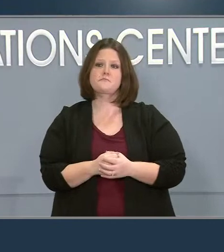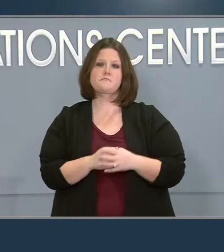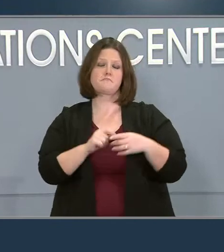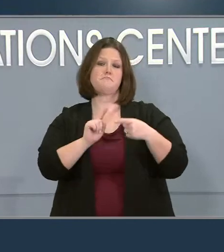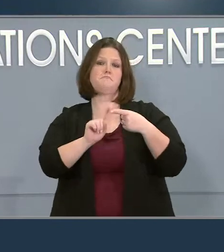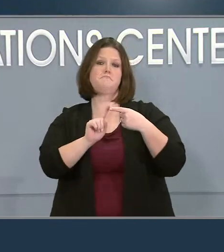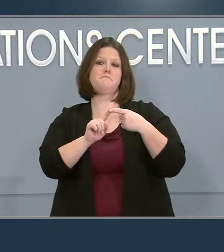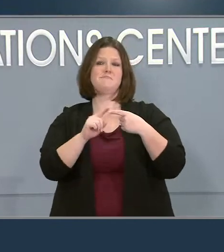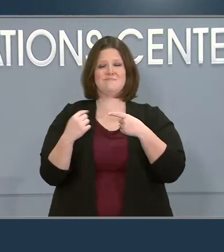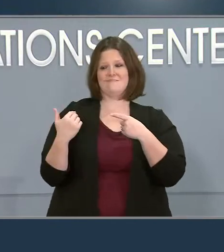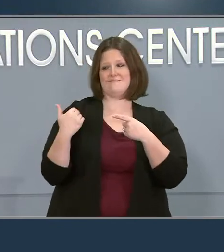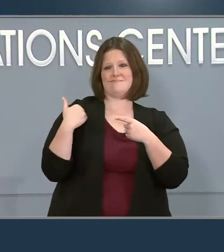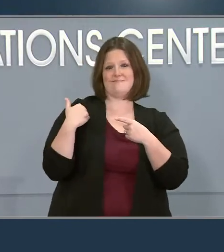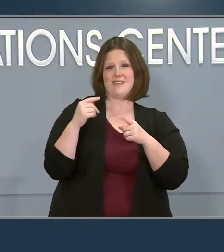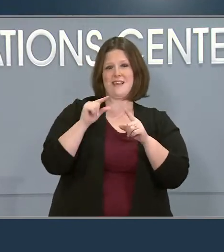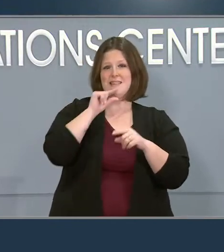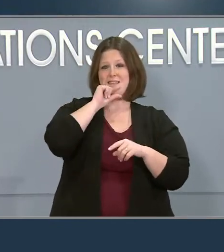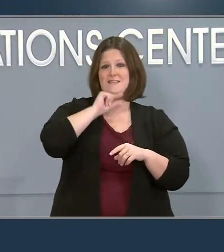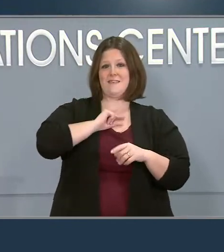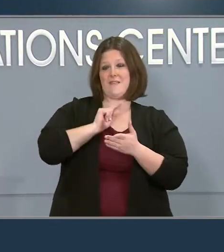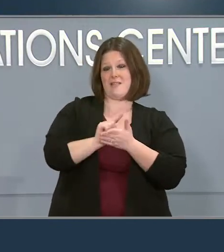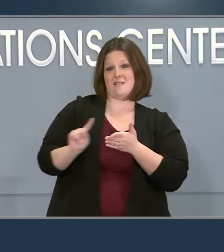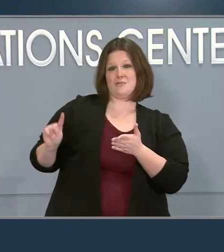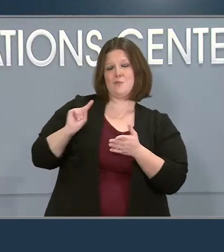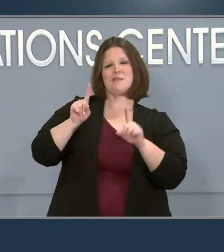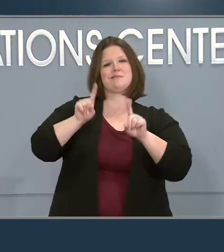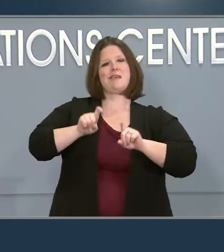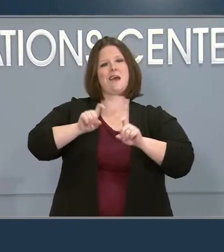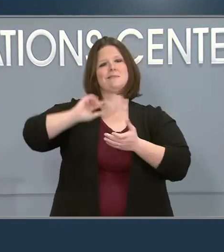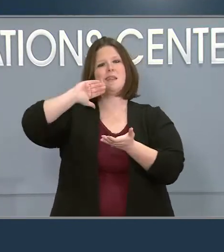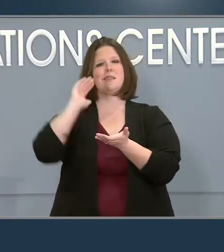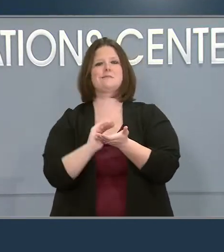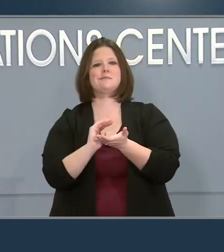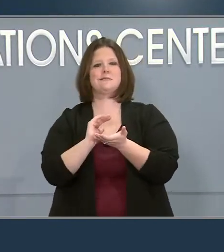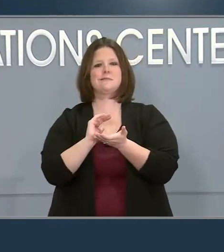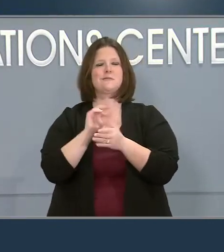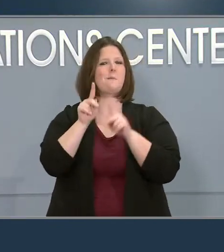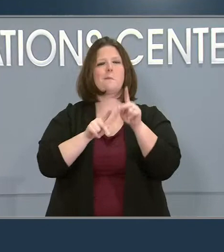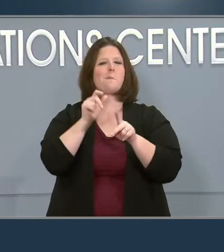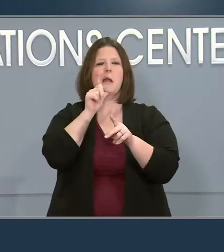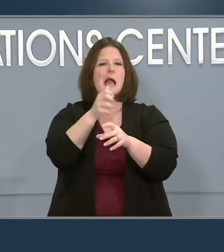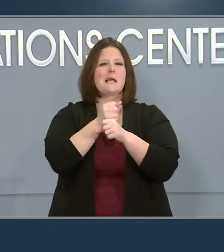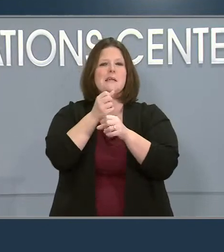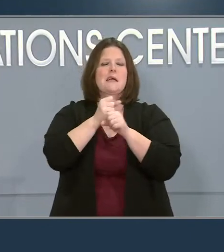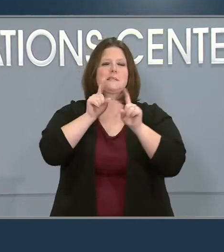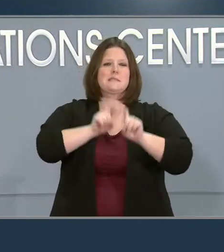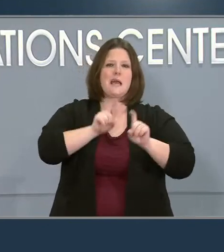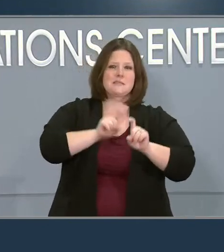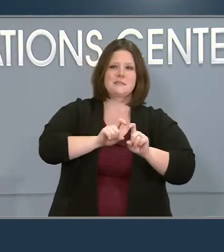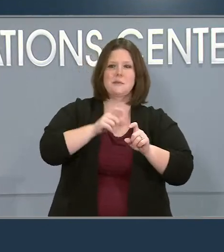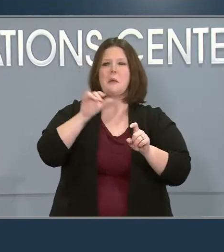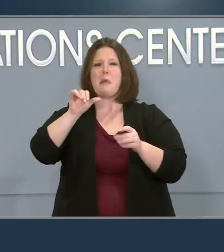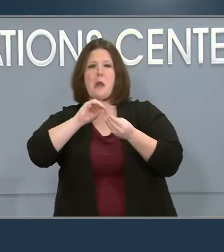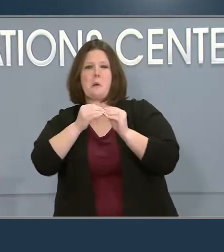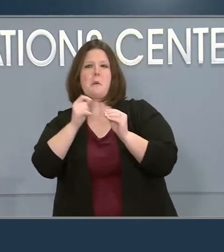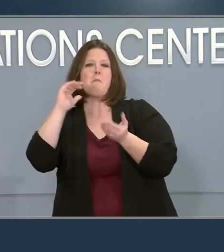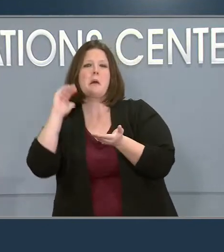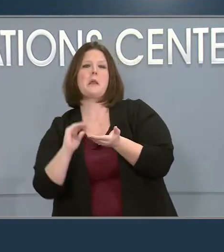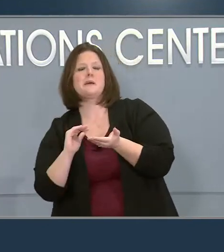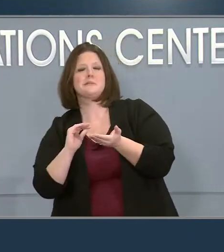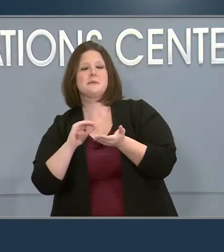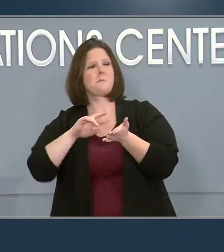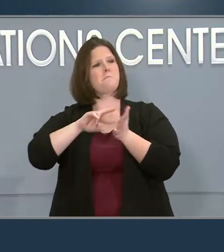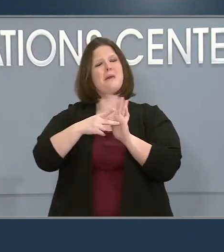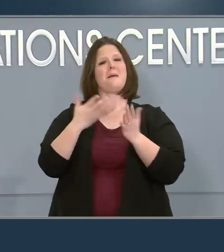the Thanksgiving holiday dropped significantly. So while case numbers are lower, this is probably an incomplete